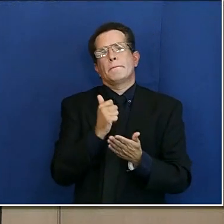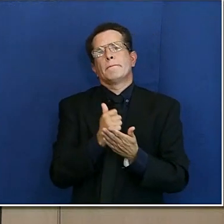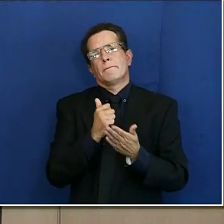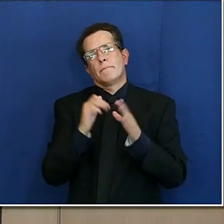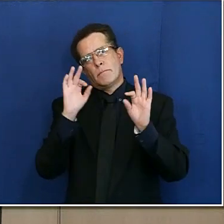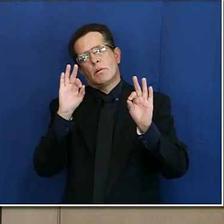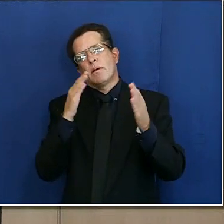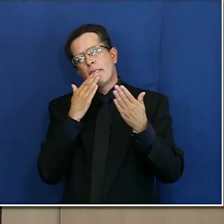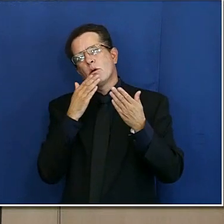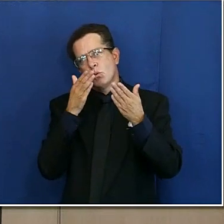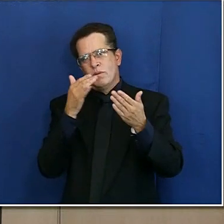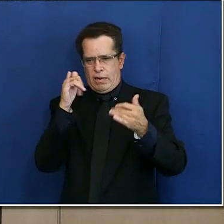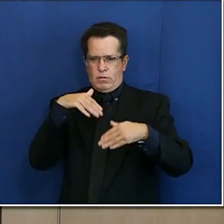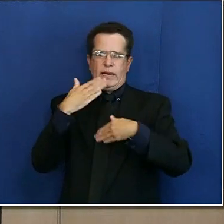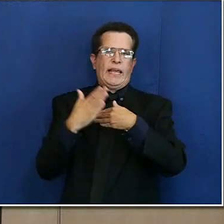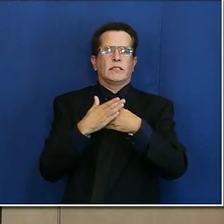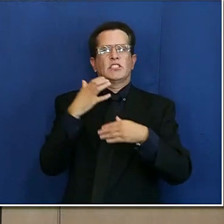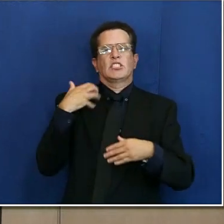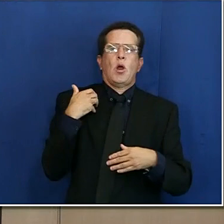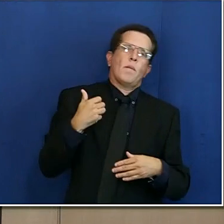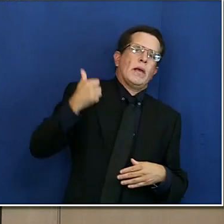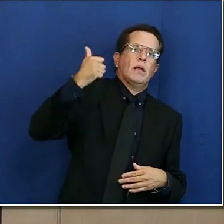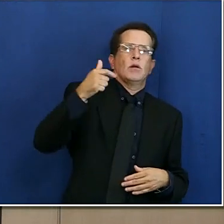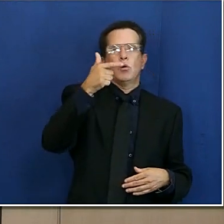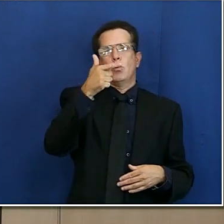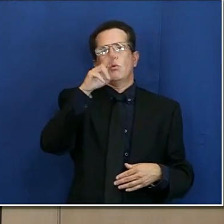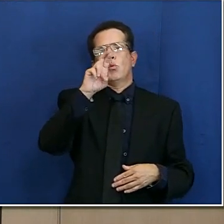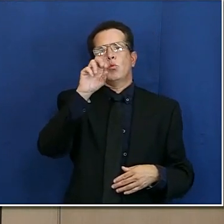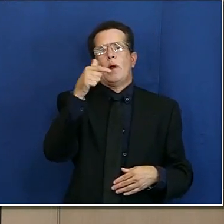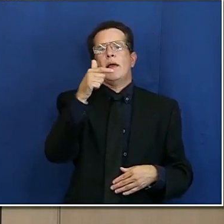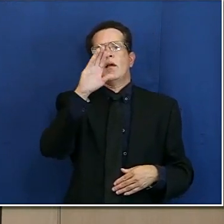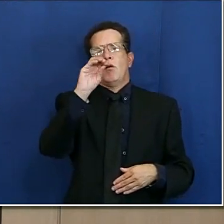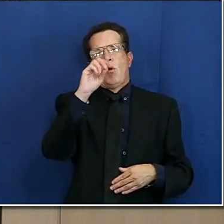podium Chairman Greg Cox. Thank you.